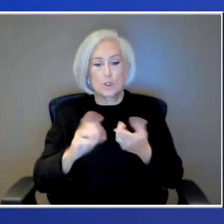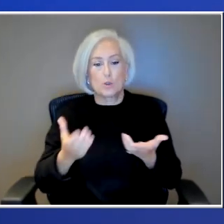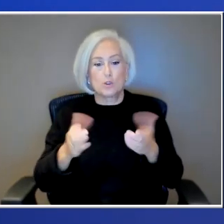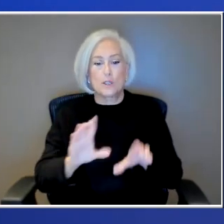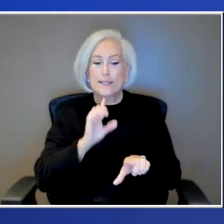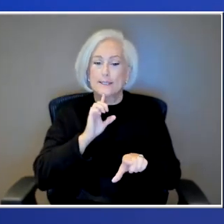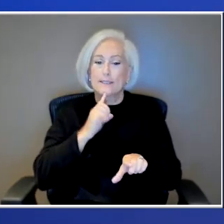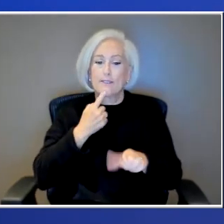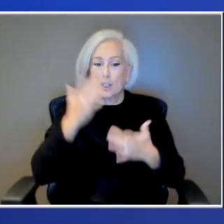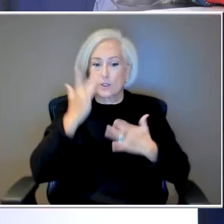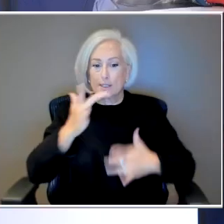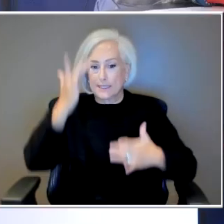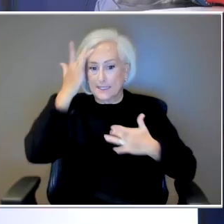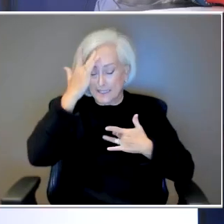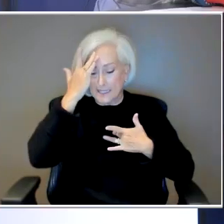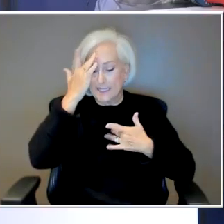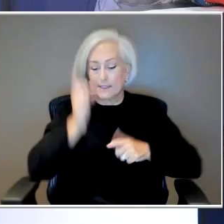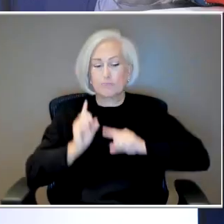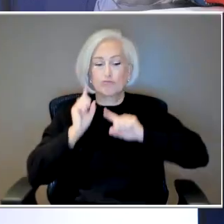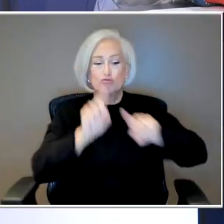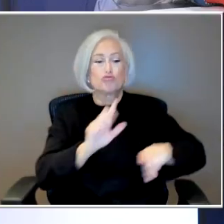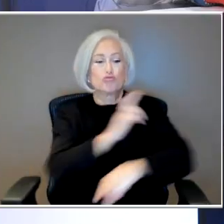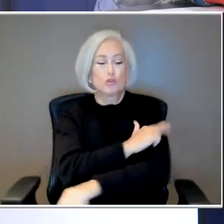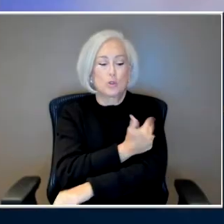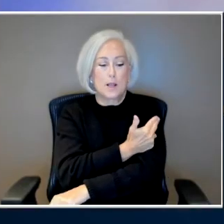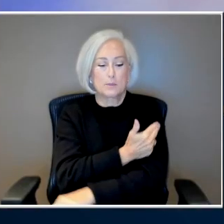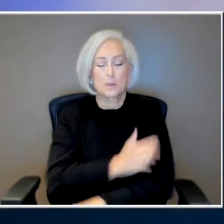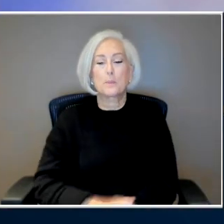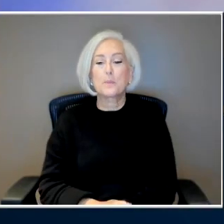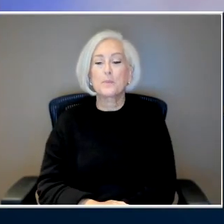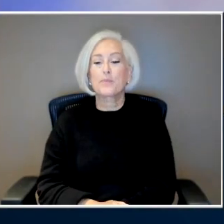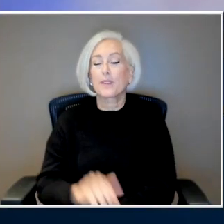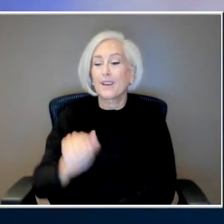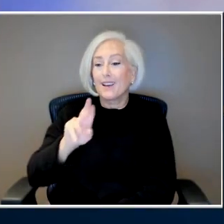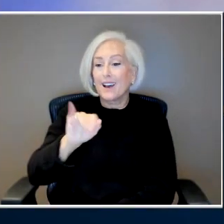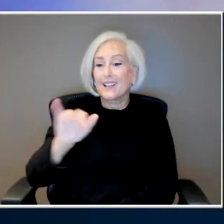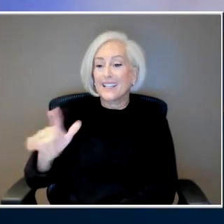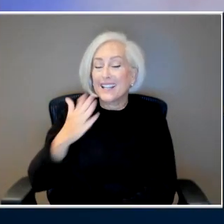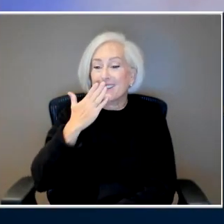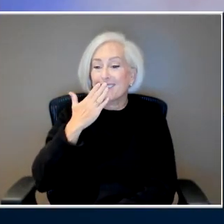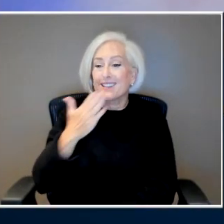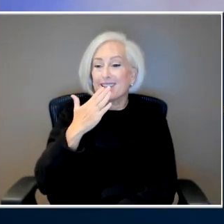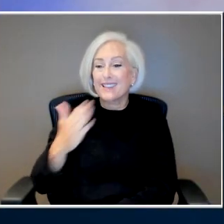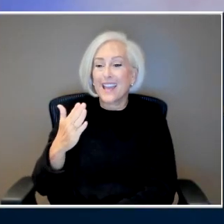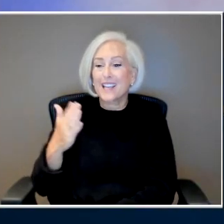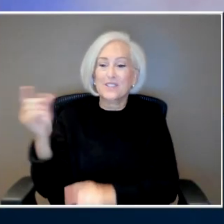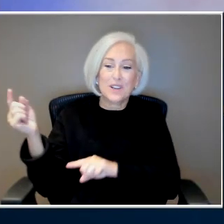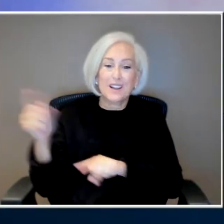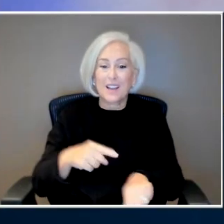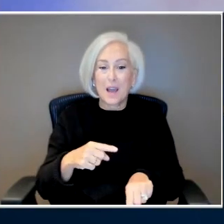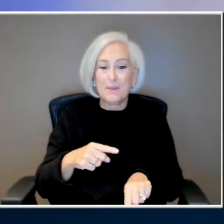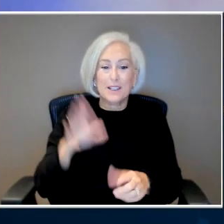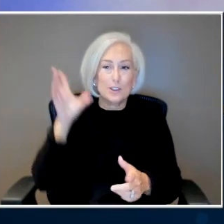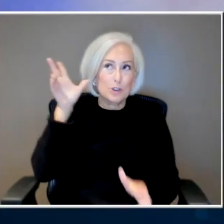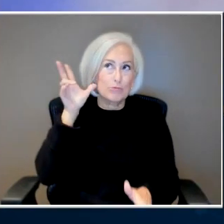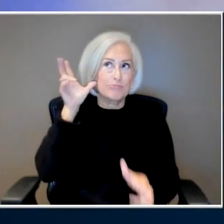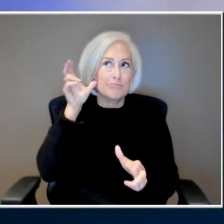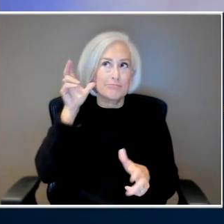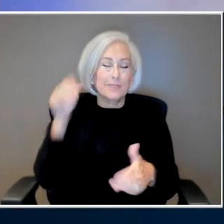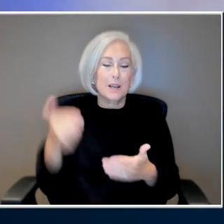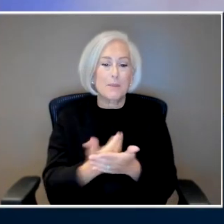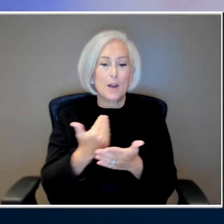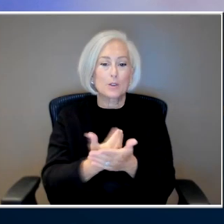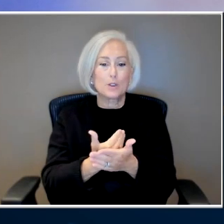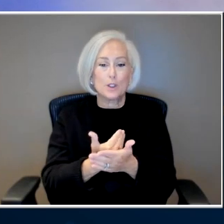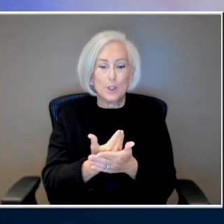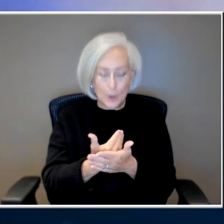go seek treatment as well. All right, Anil, we're glad you're here to listen to some of the new research about the COVID vaccine and the long